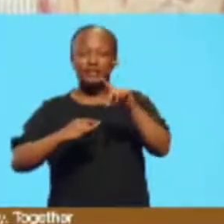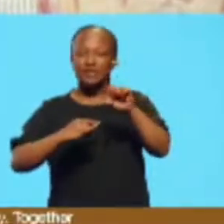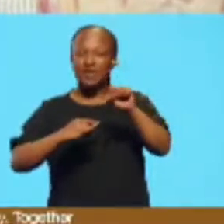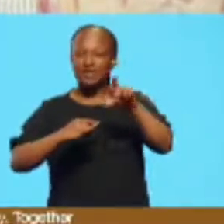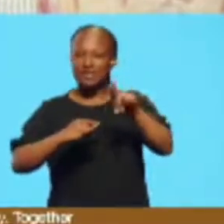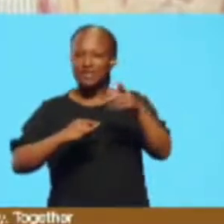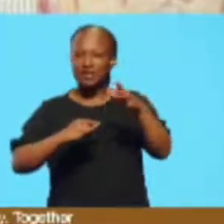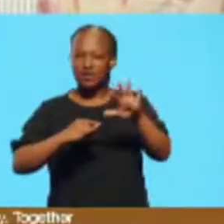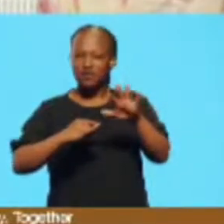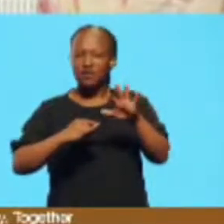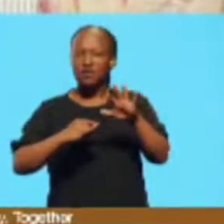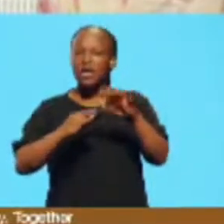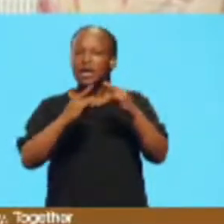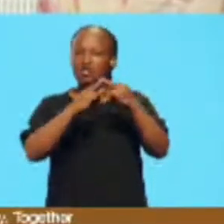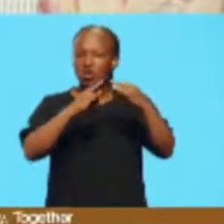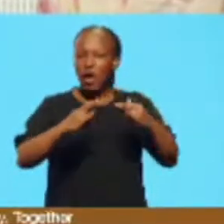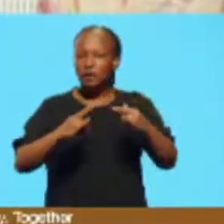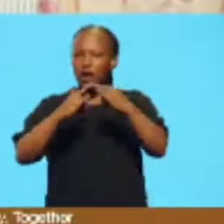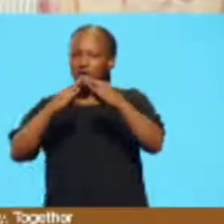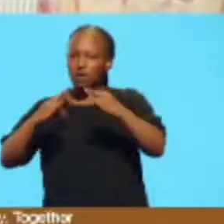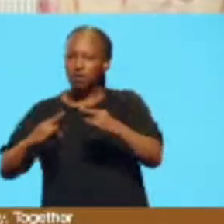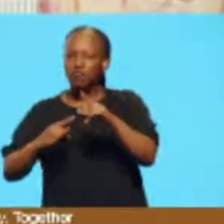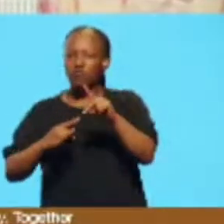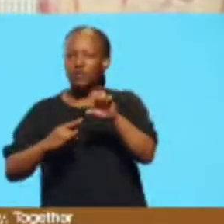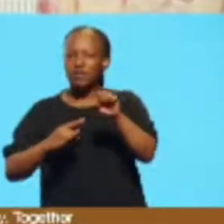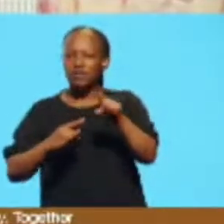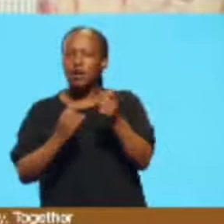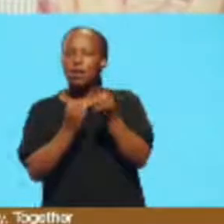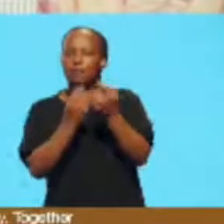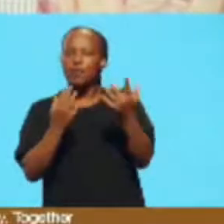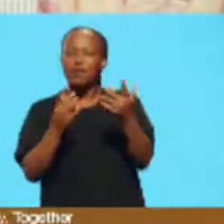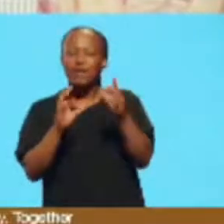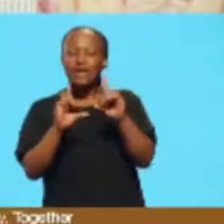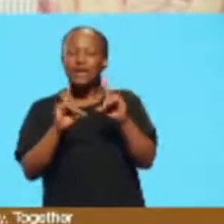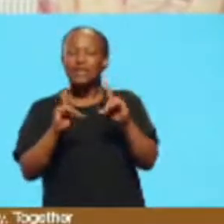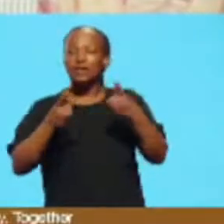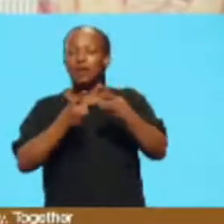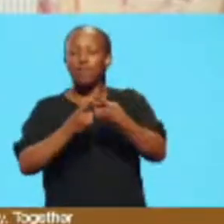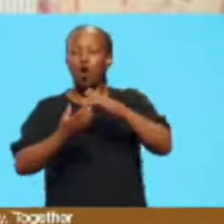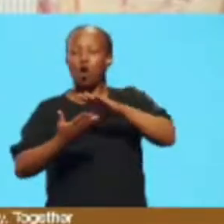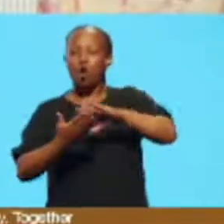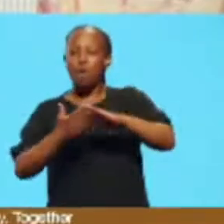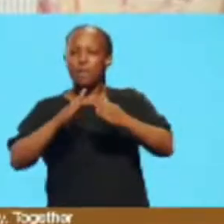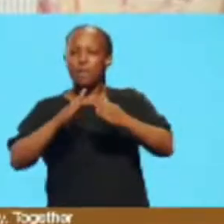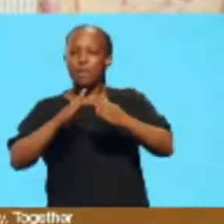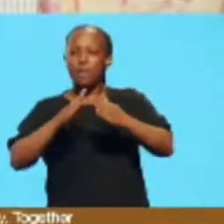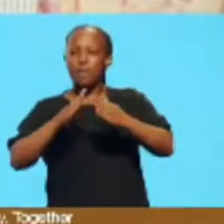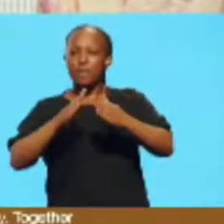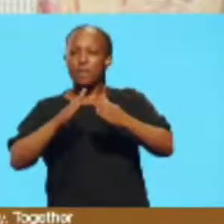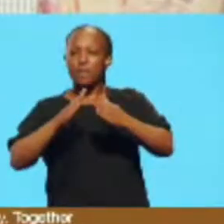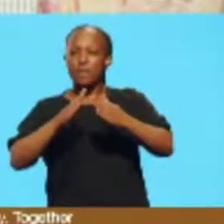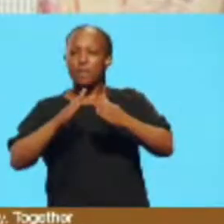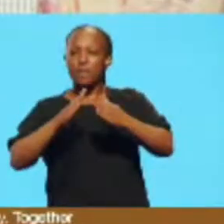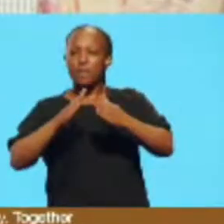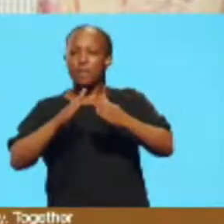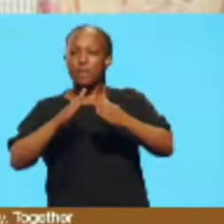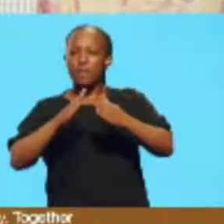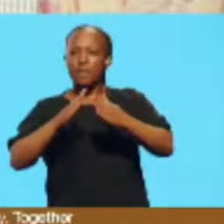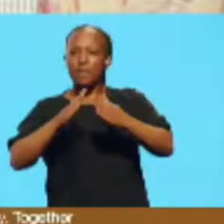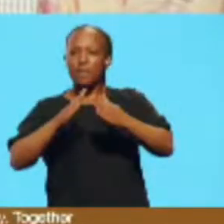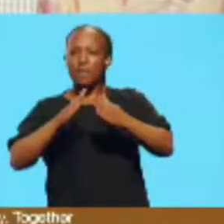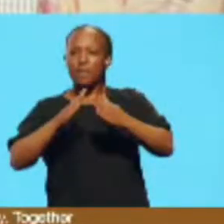for a certain number of shelters. The Department of Community Safety also has shelters, and then the